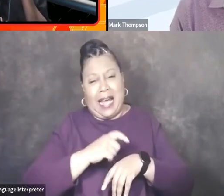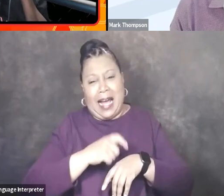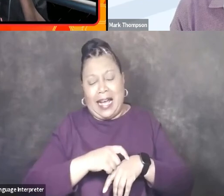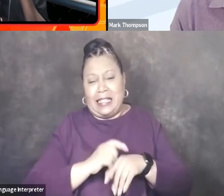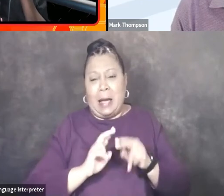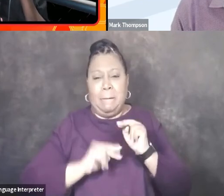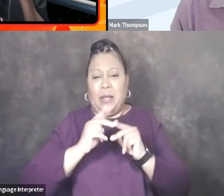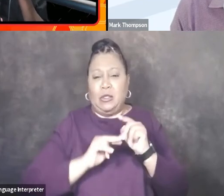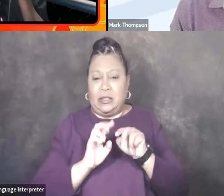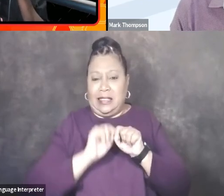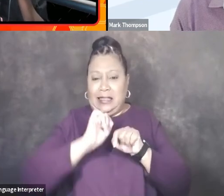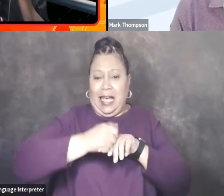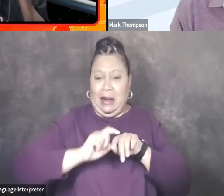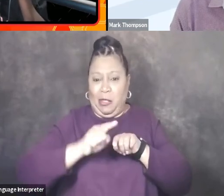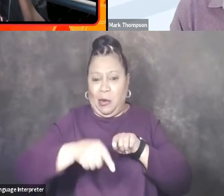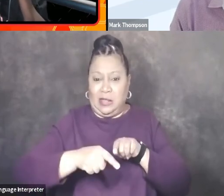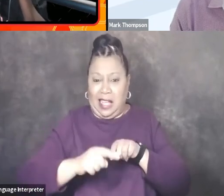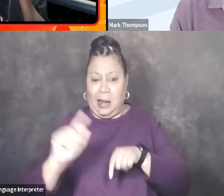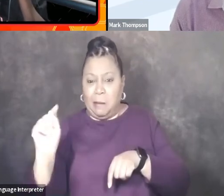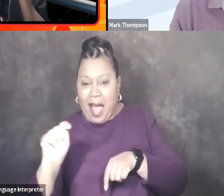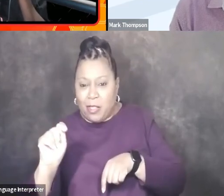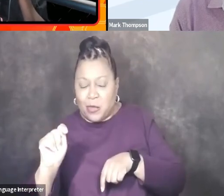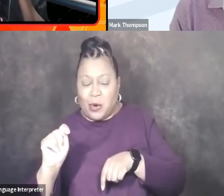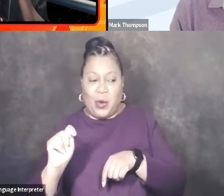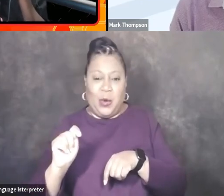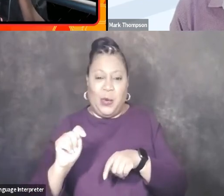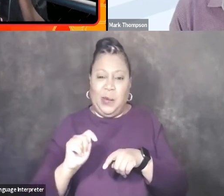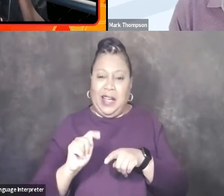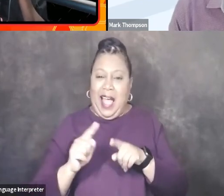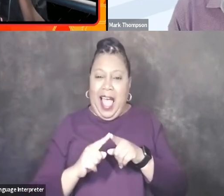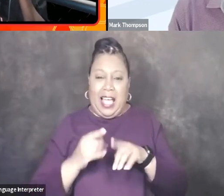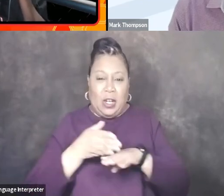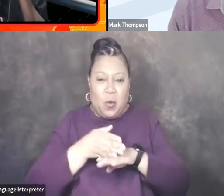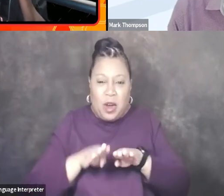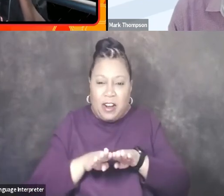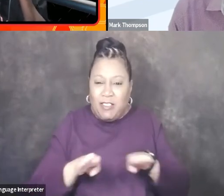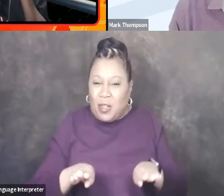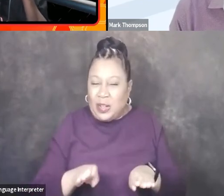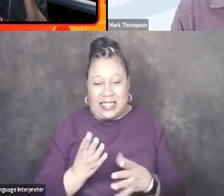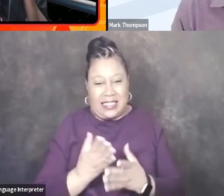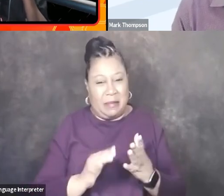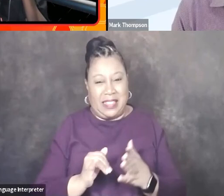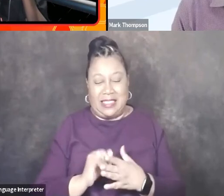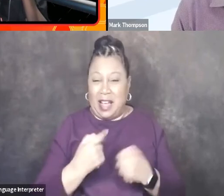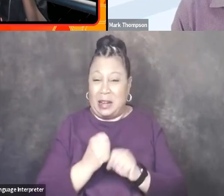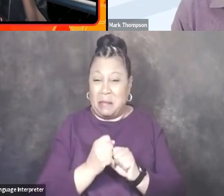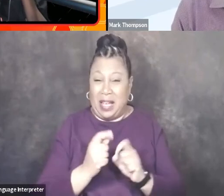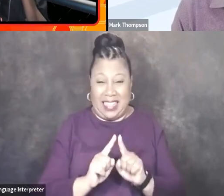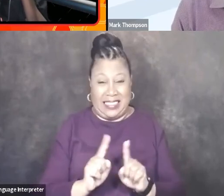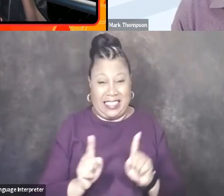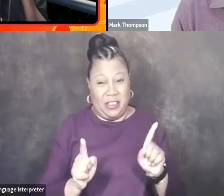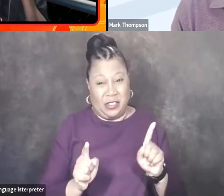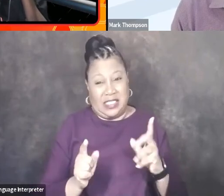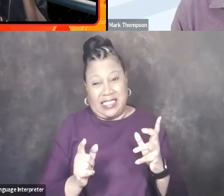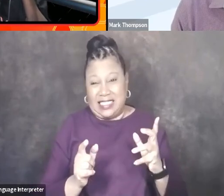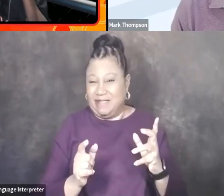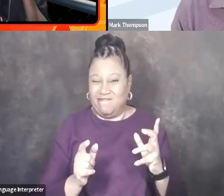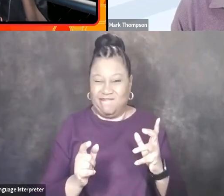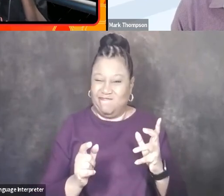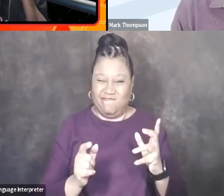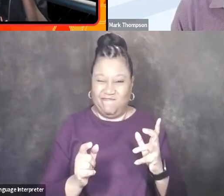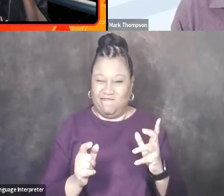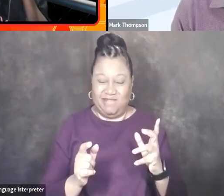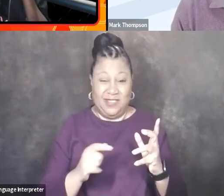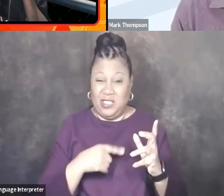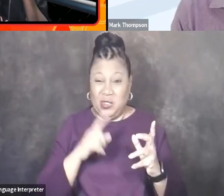builders will put a threshold in between the bathroom and an adjacent wood floor or something, trying to make up that difference. Tell yeah, them